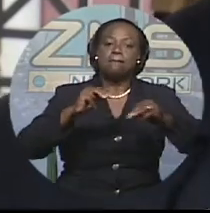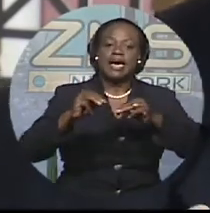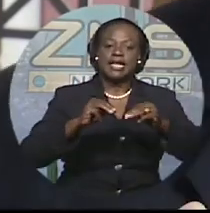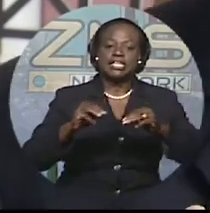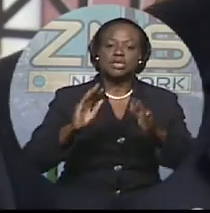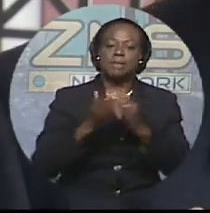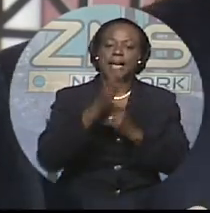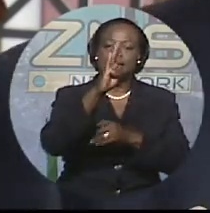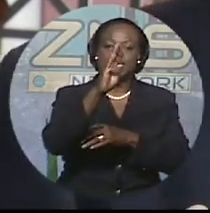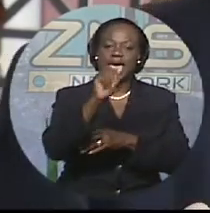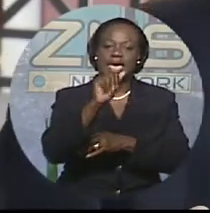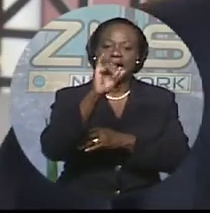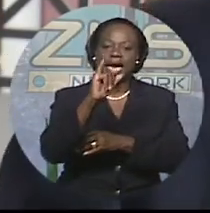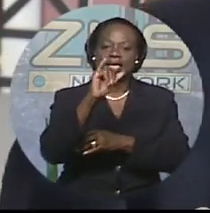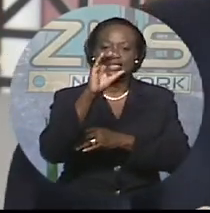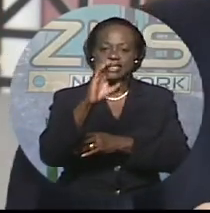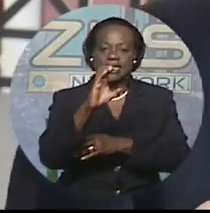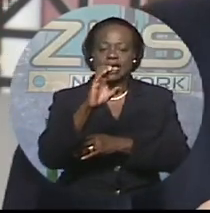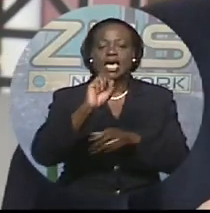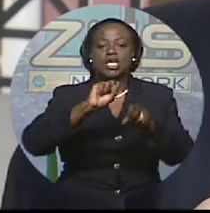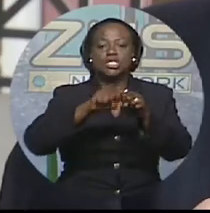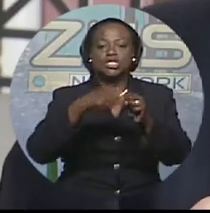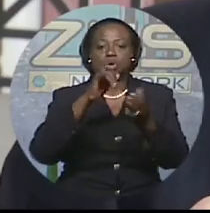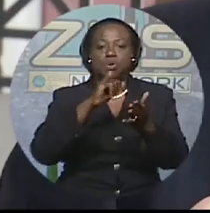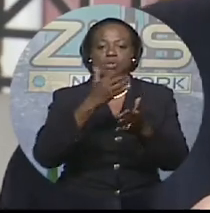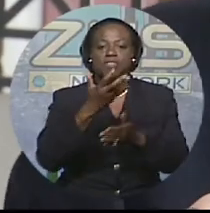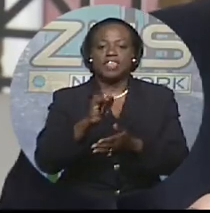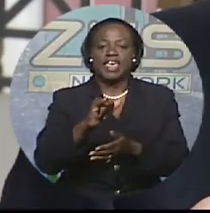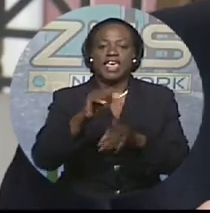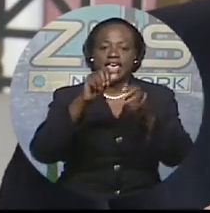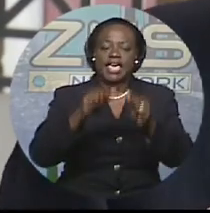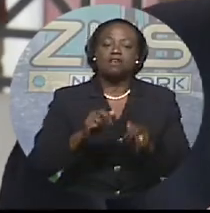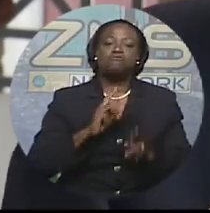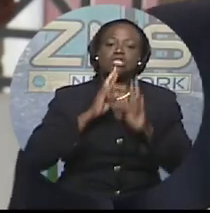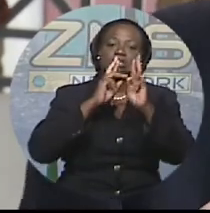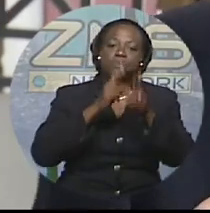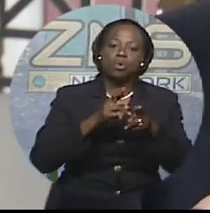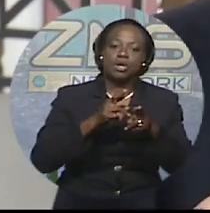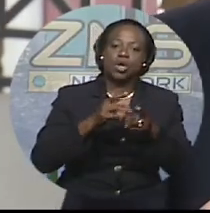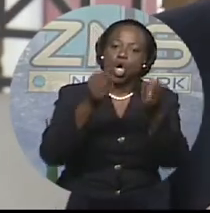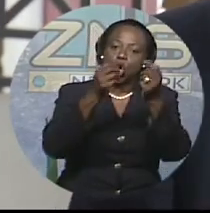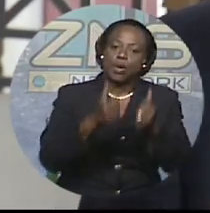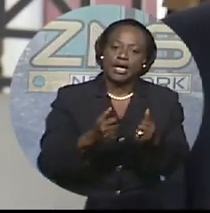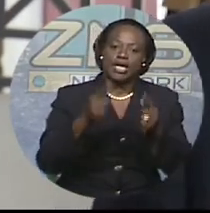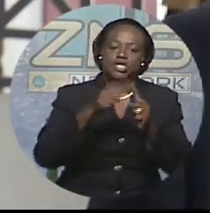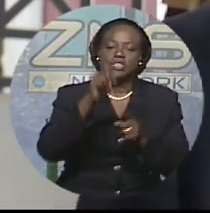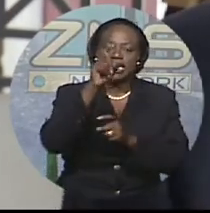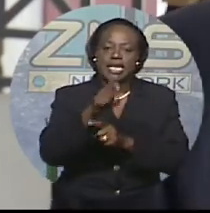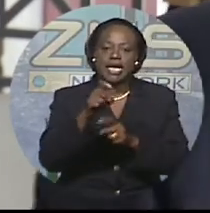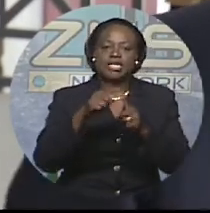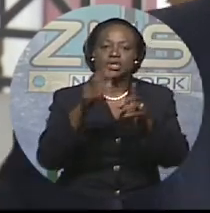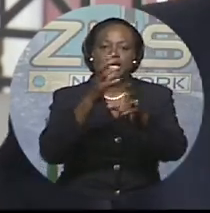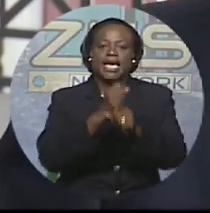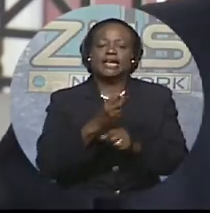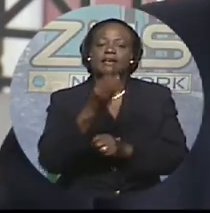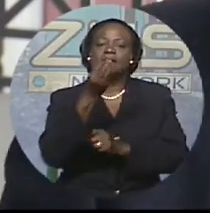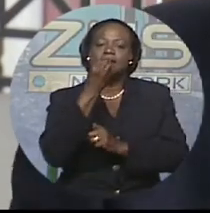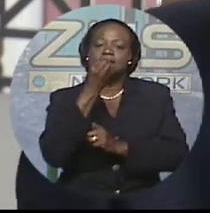BAIC so that they could respond more quickly to the need to get